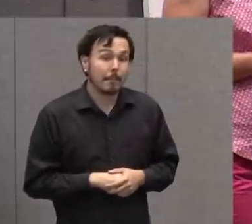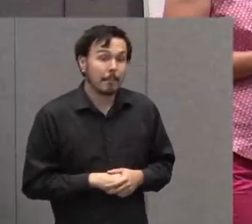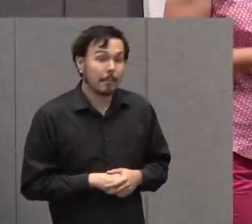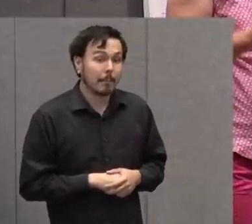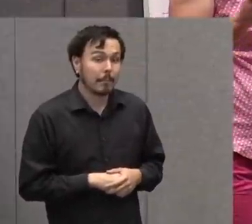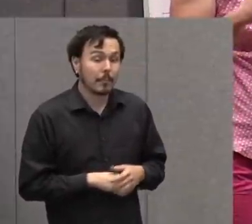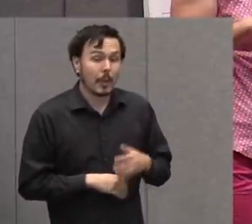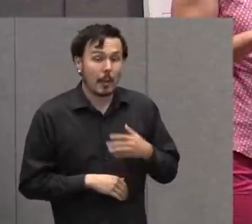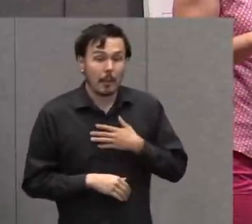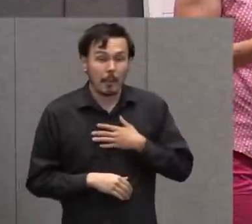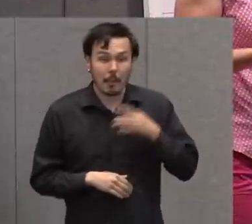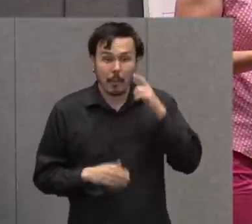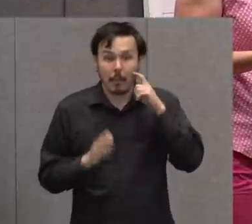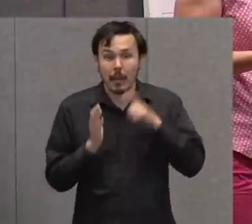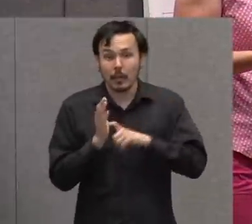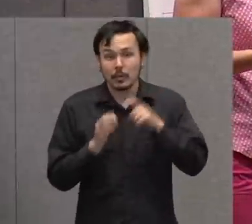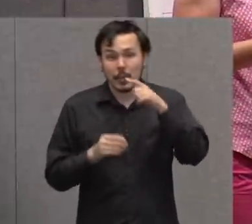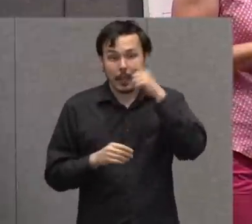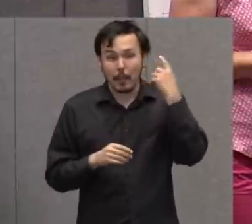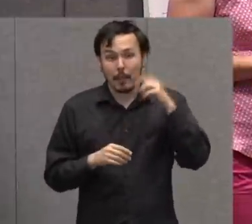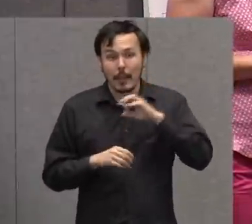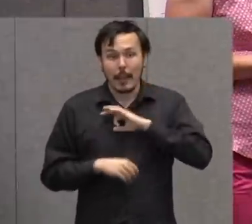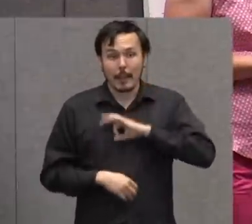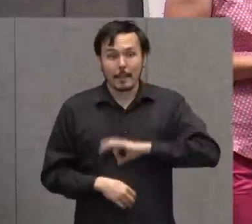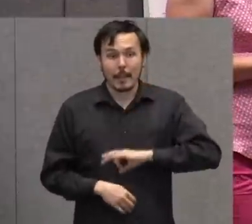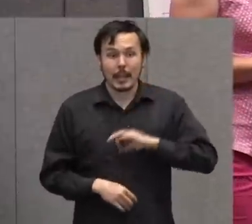I notice, right, the black button in the middle.